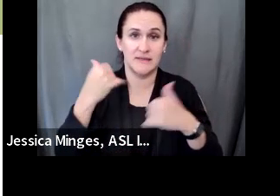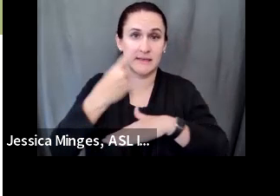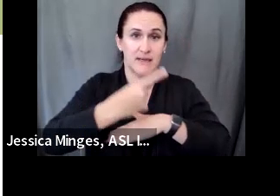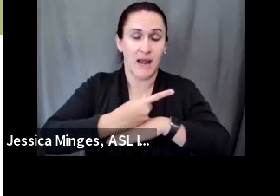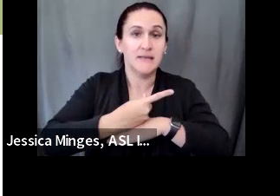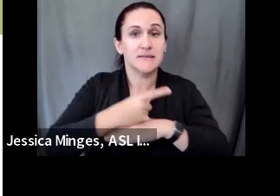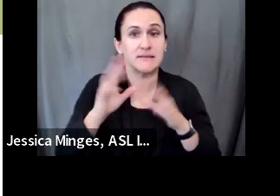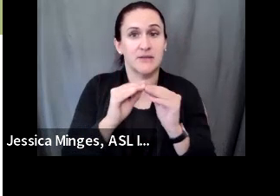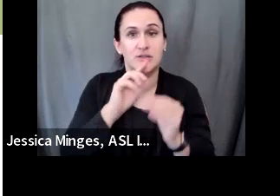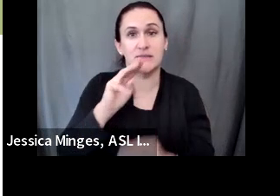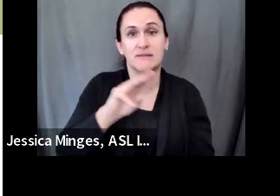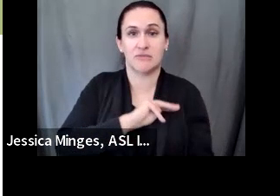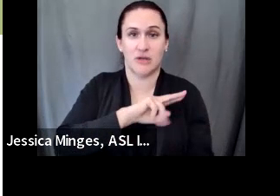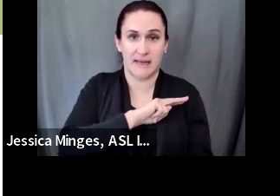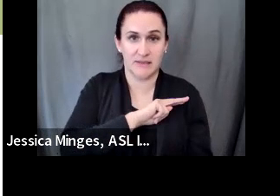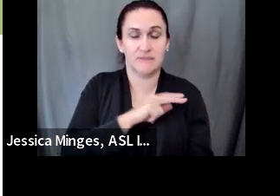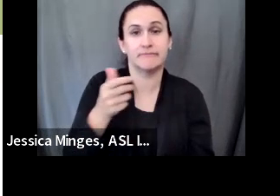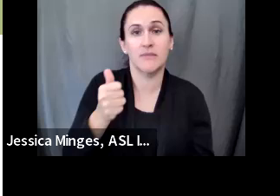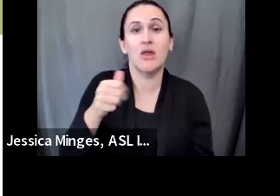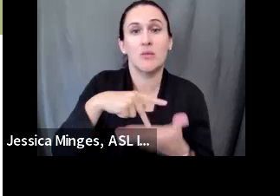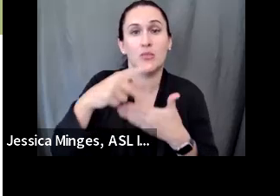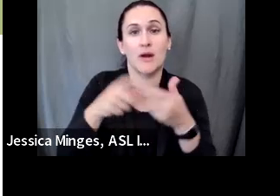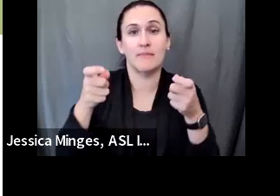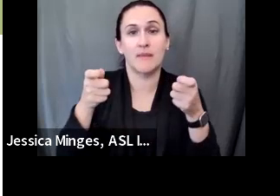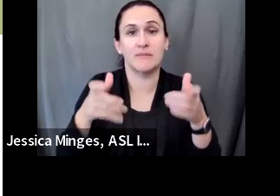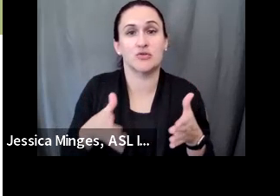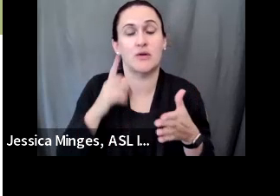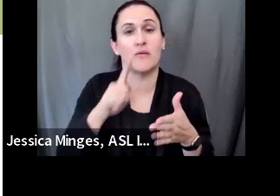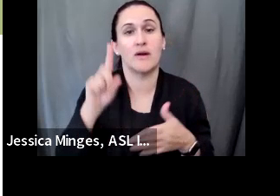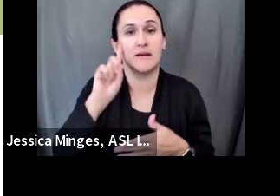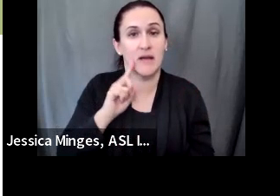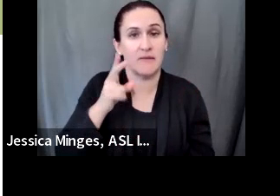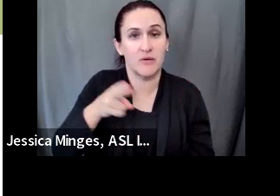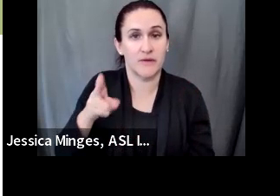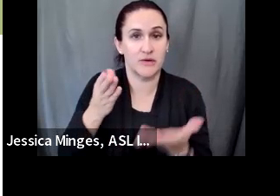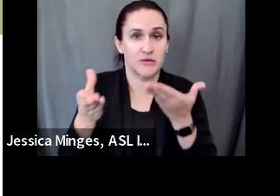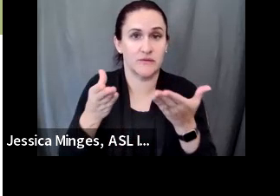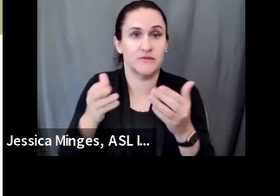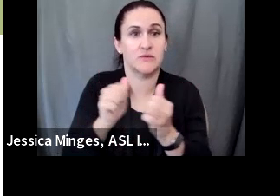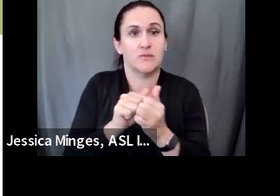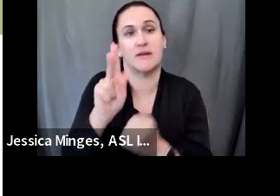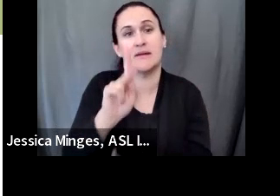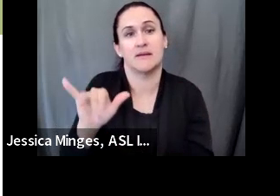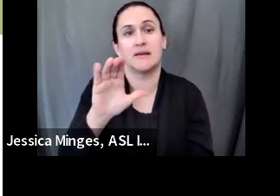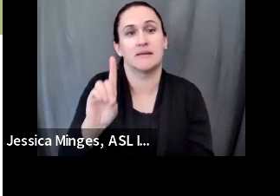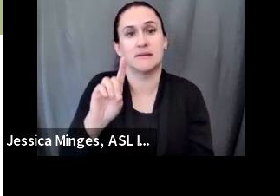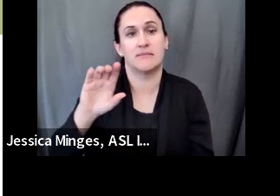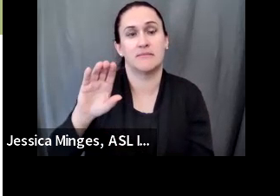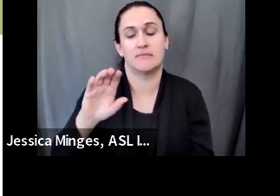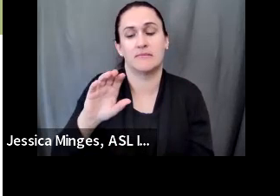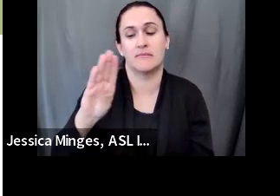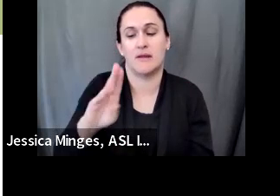is Michelle Niehaus. She is the program administrator for Deaf and Hard of Hearing Services with the Kentucky Division of Mental